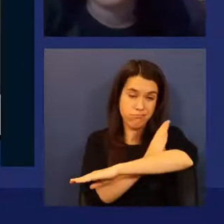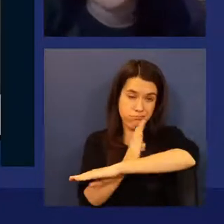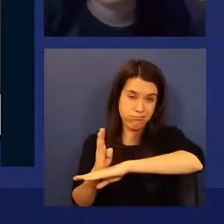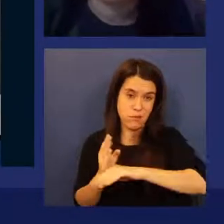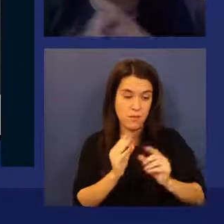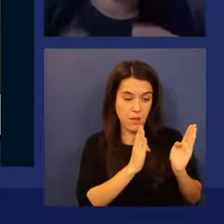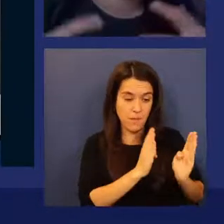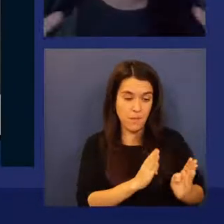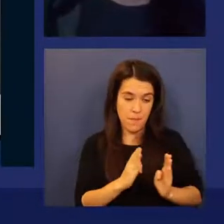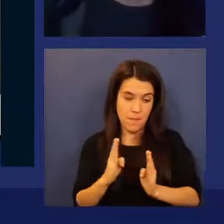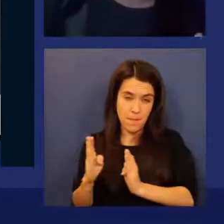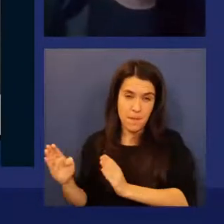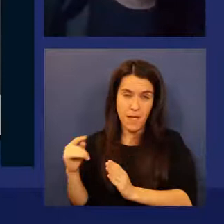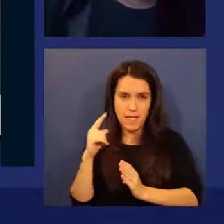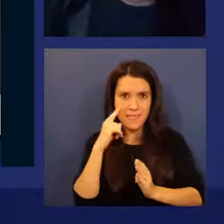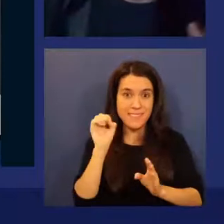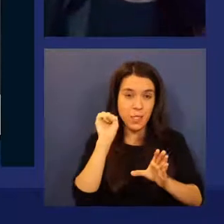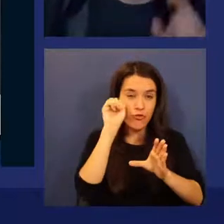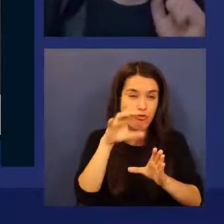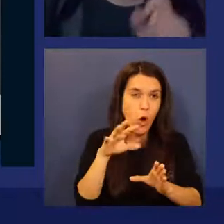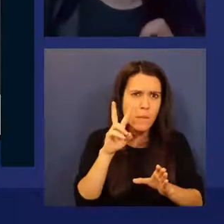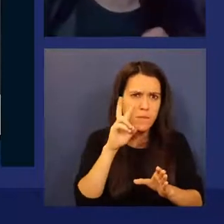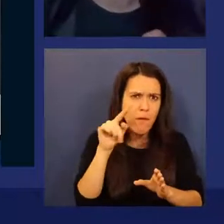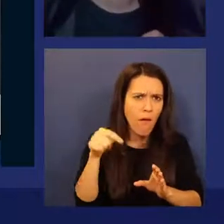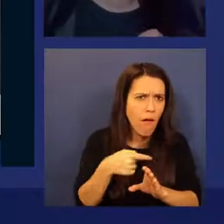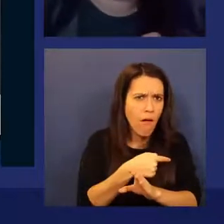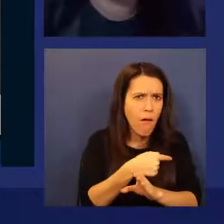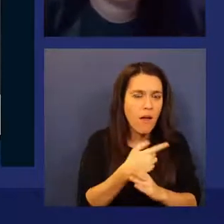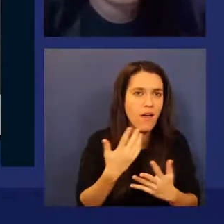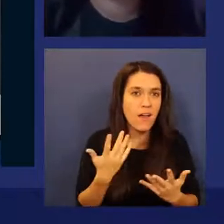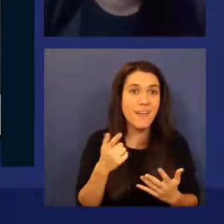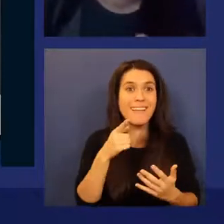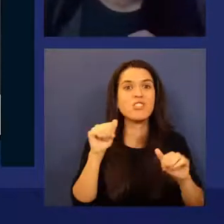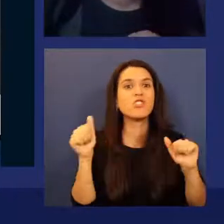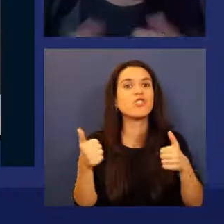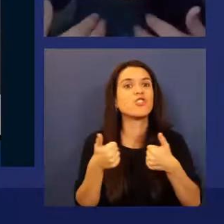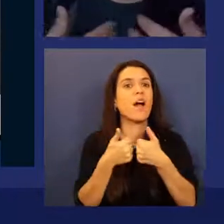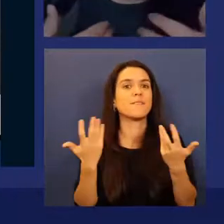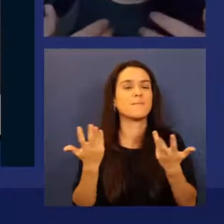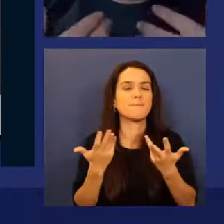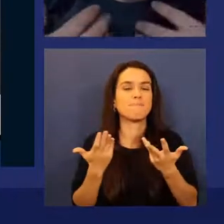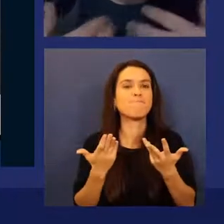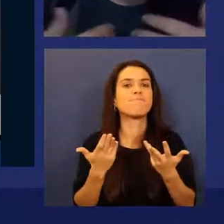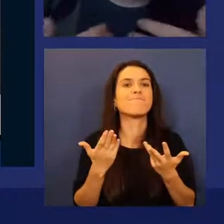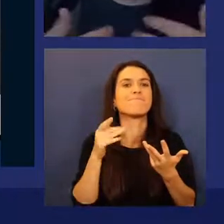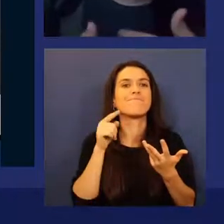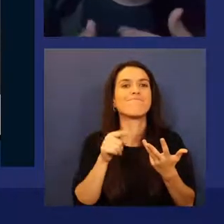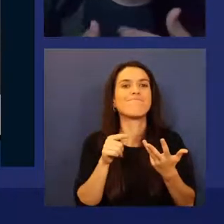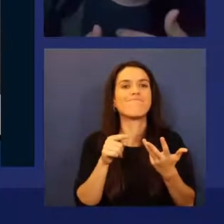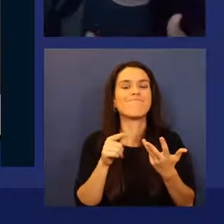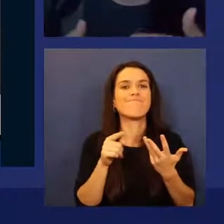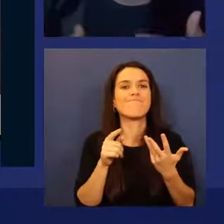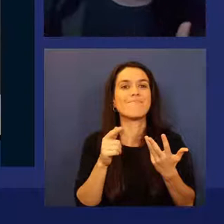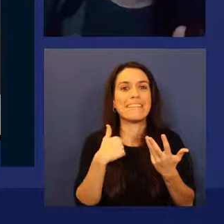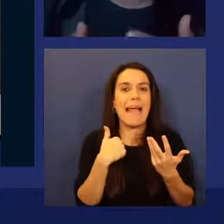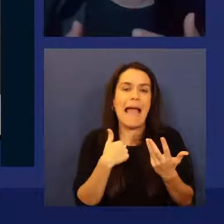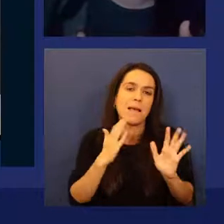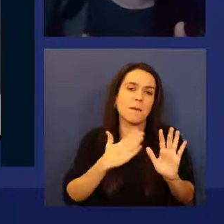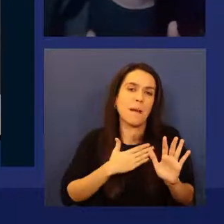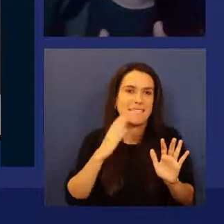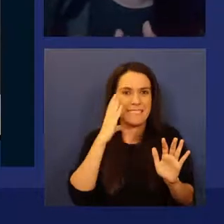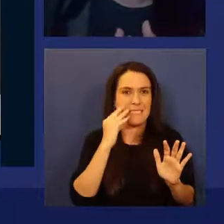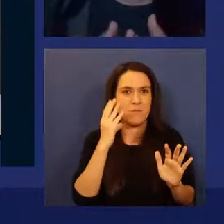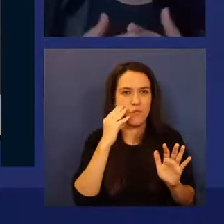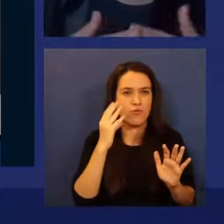my predictions change will also help uncover this. The only challenge with this is that, at least that I've experienced, is the level